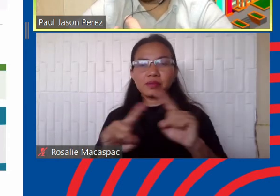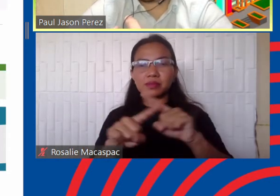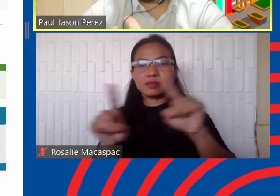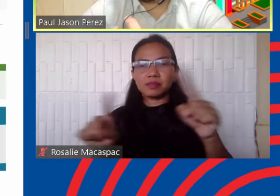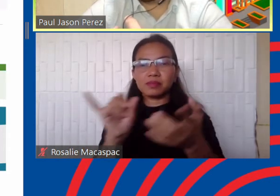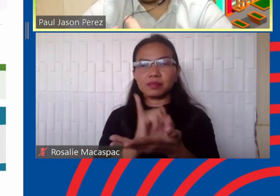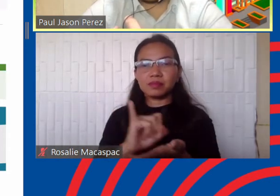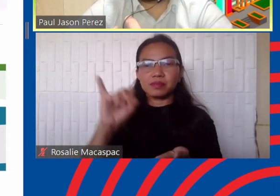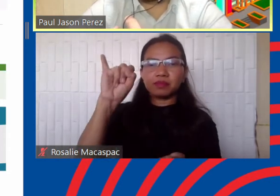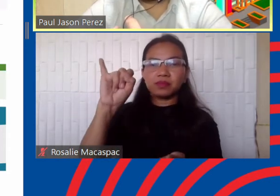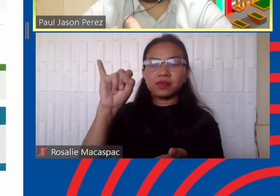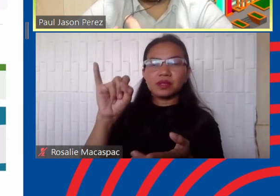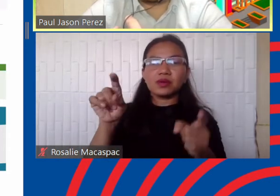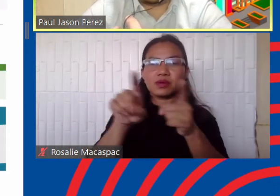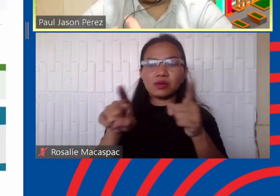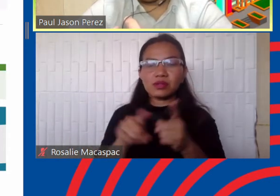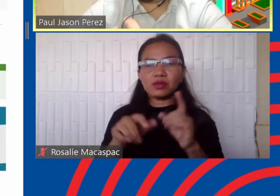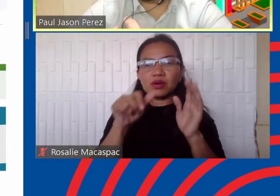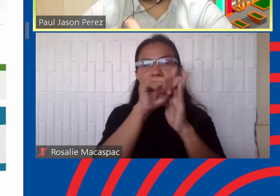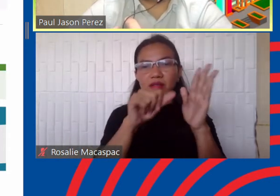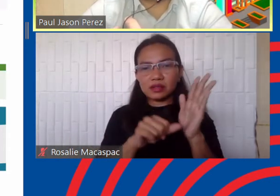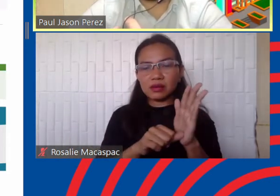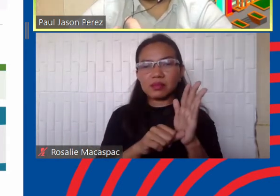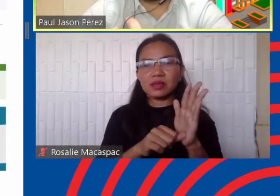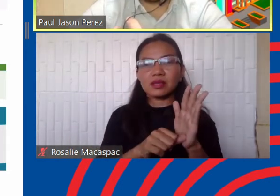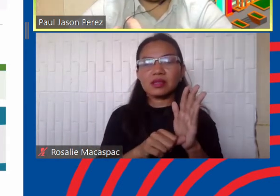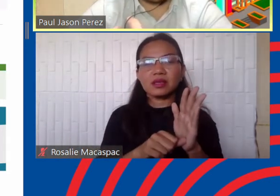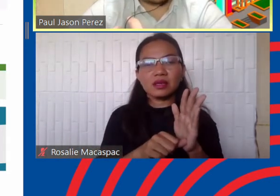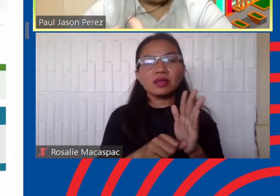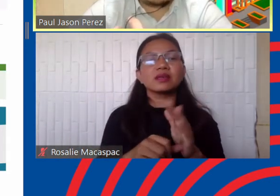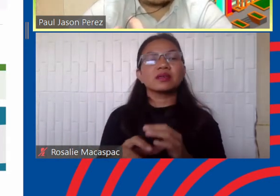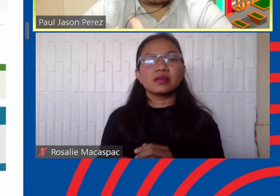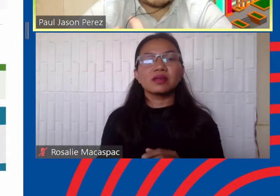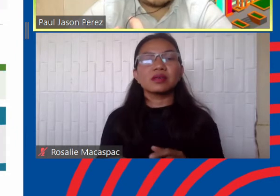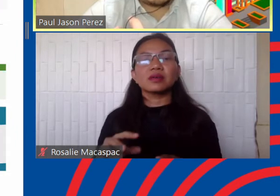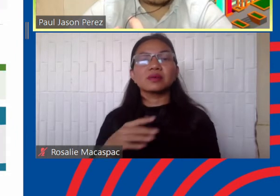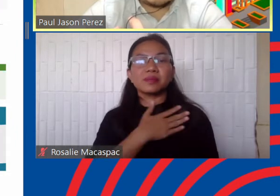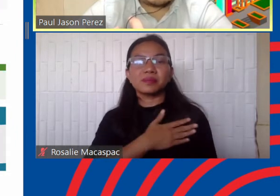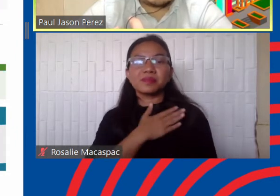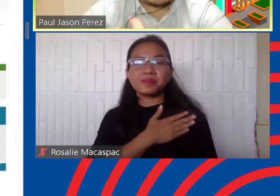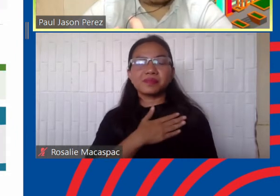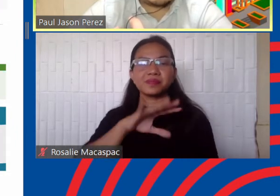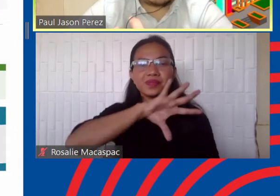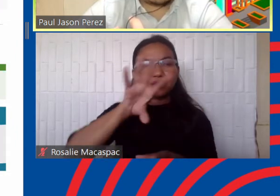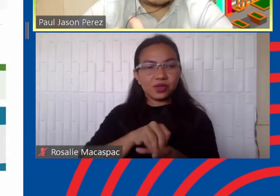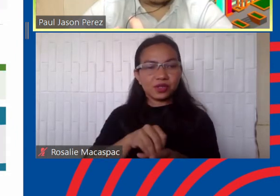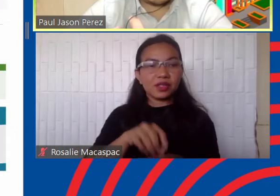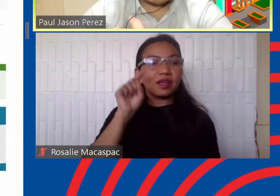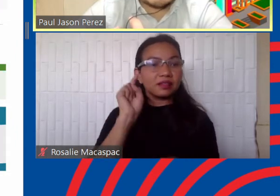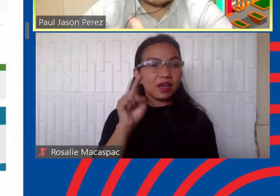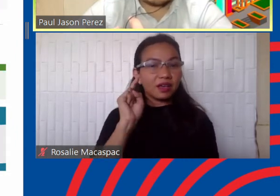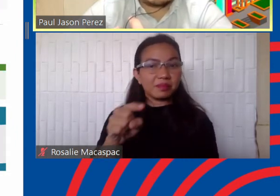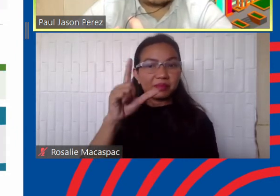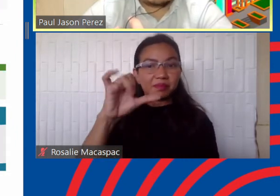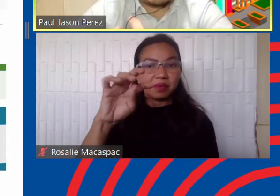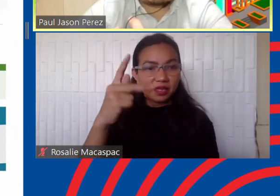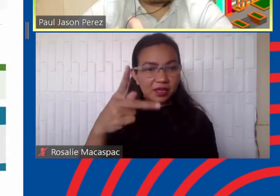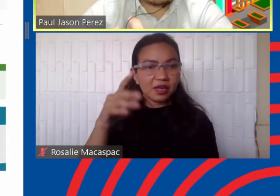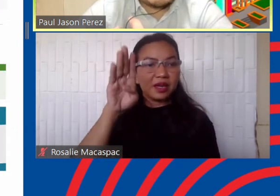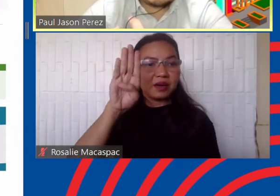and also academics in the LAS field. So please join by typing in